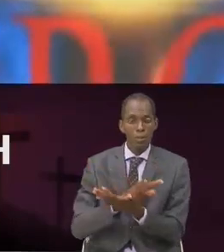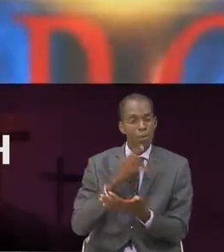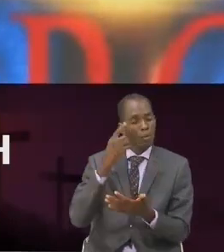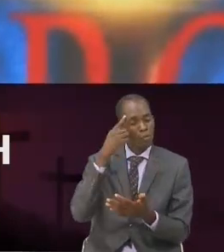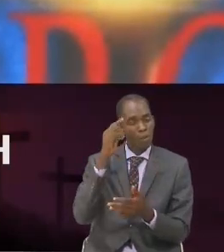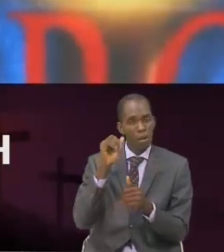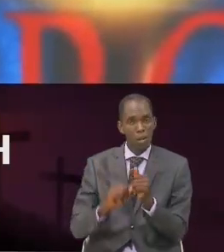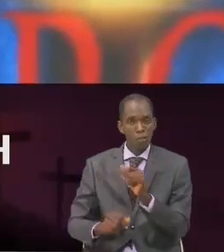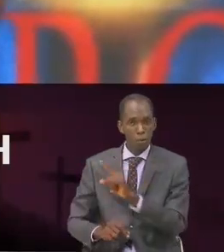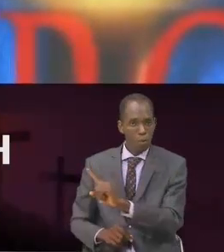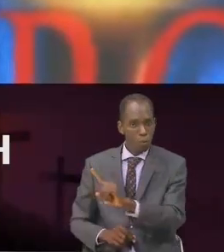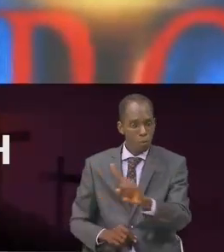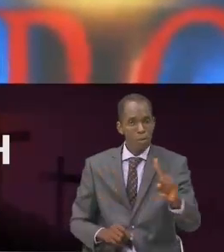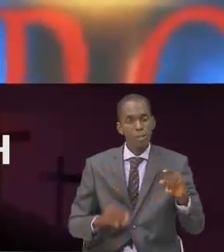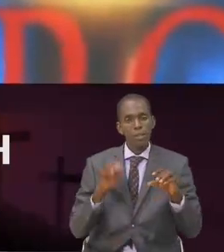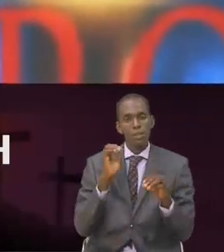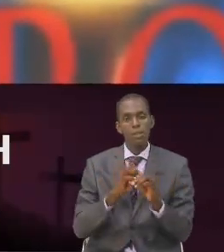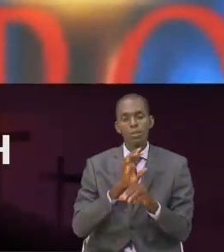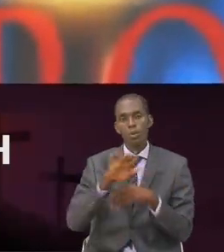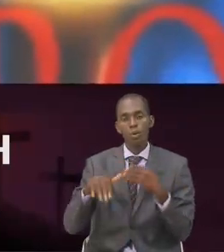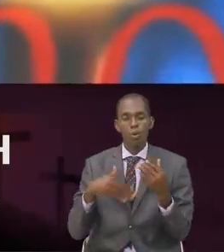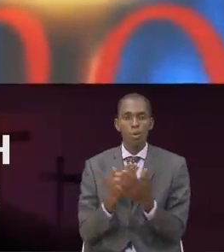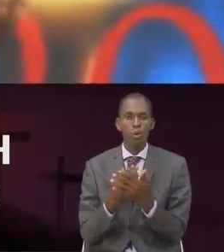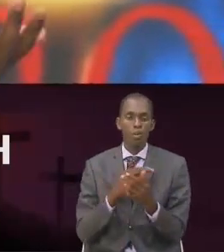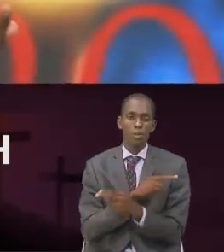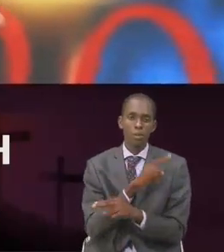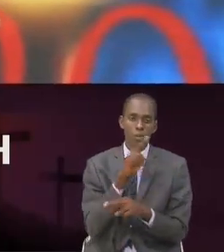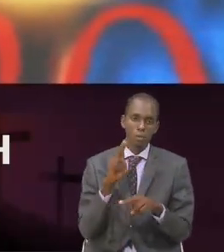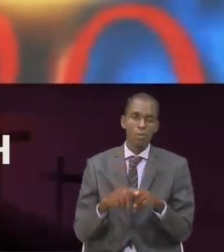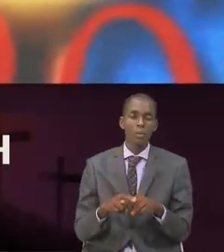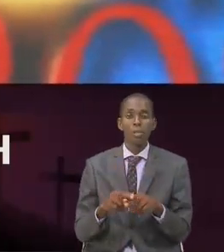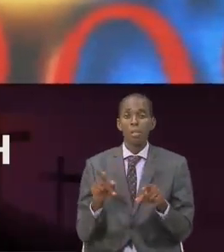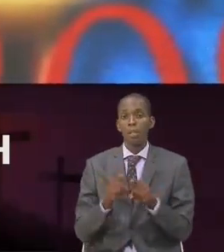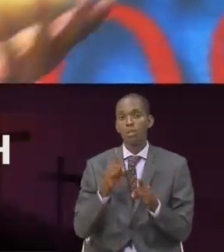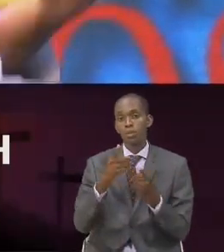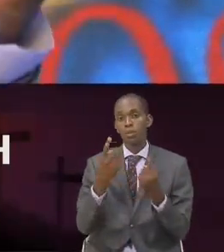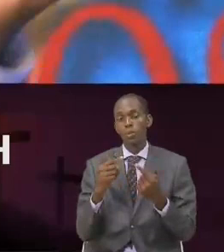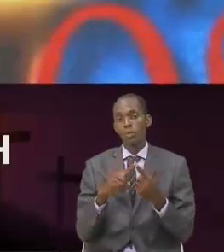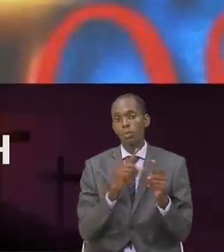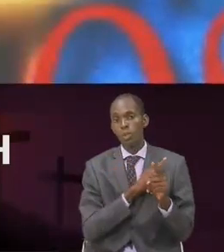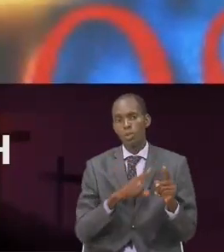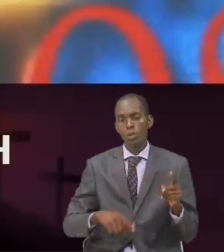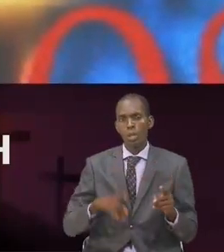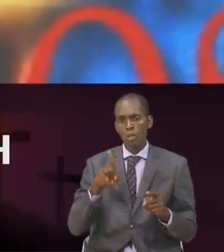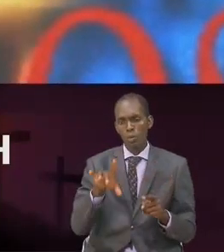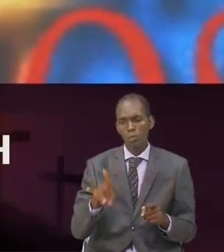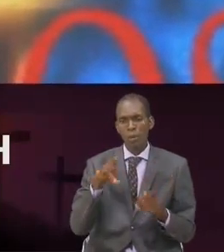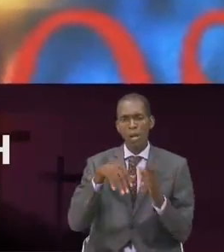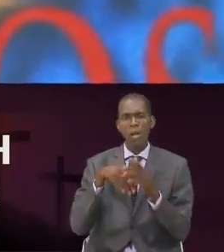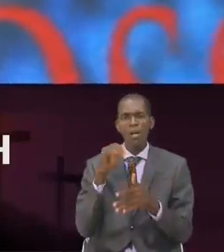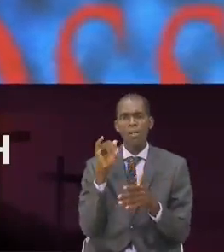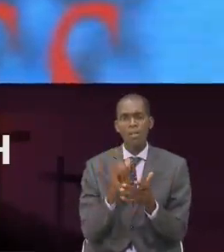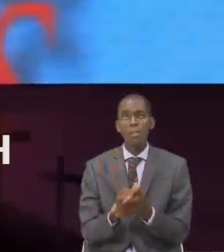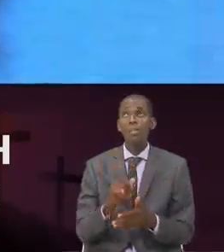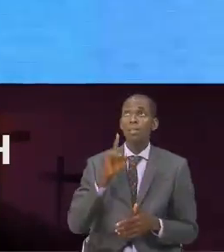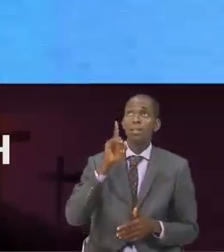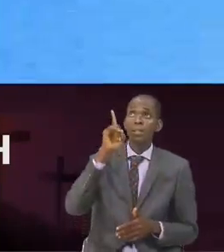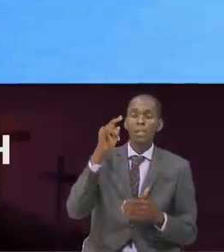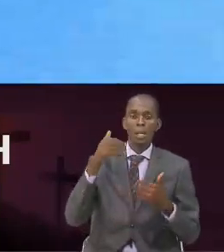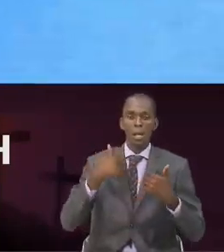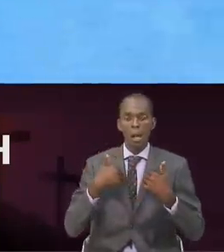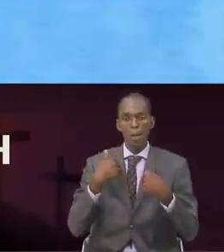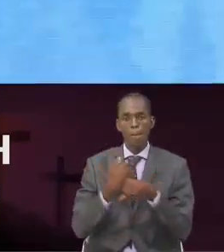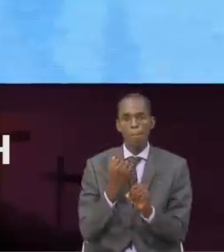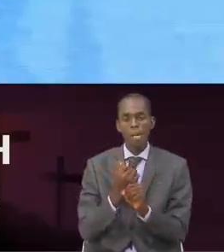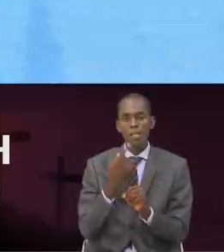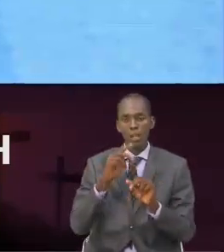Once again, righteousness for everyone in all nations. As you come to the Lord